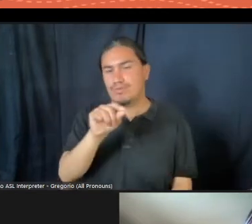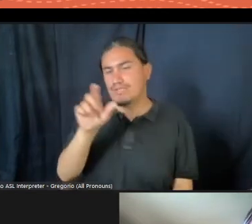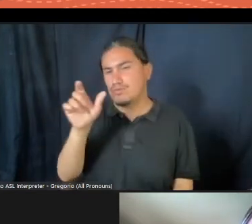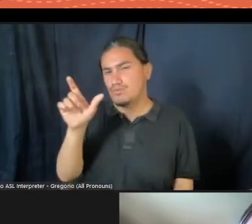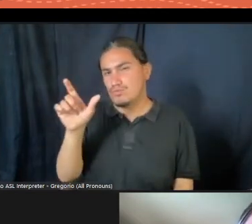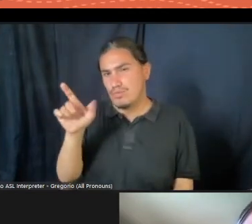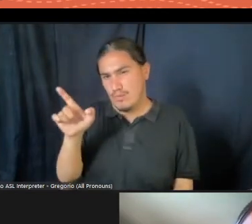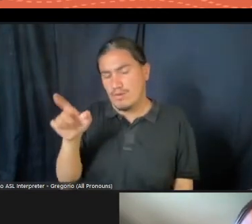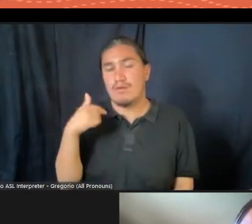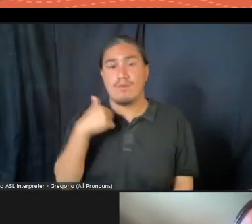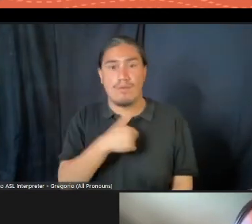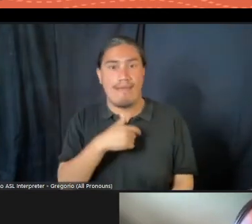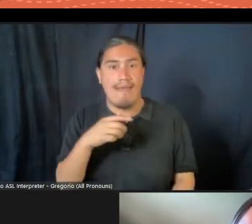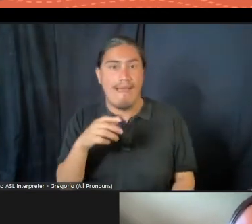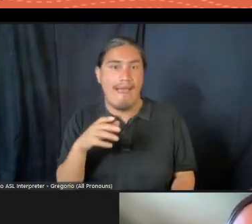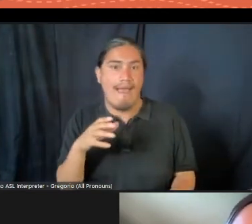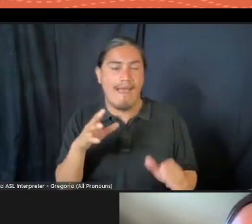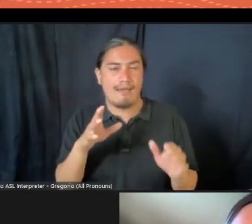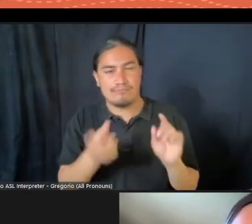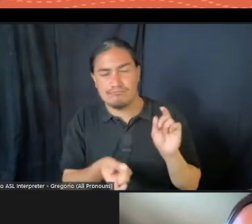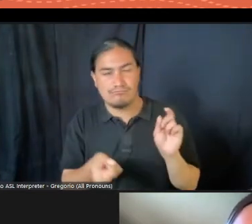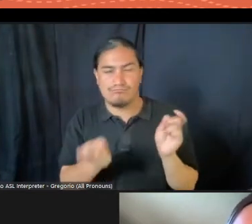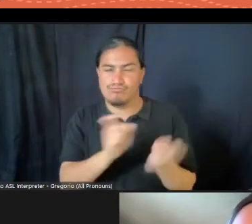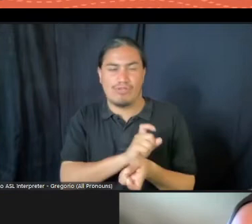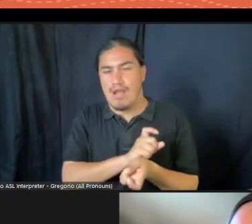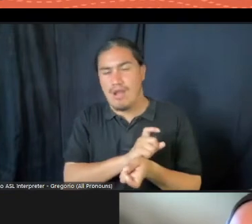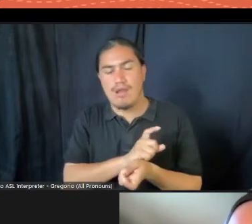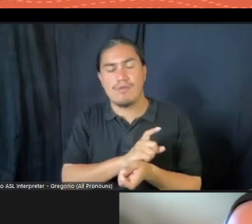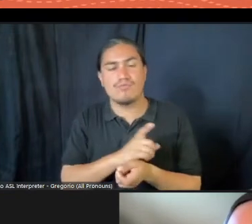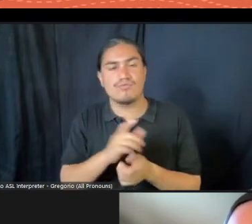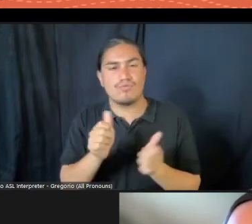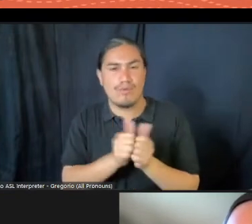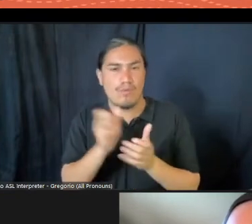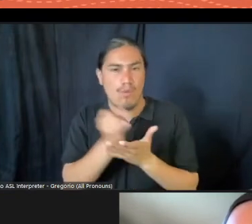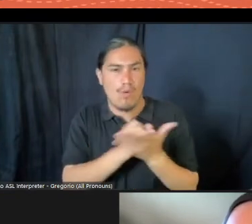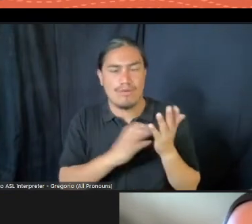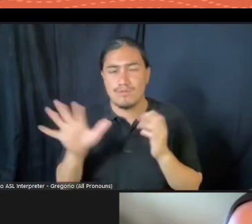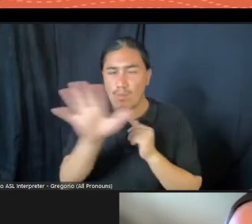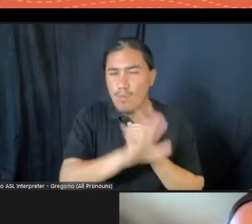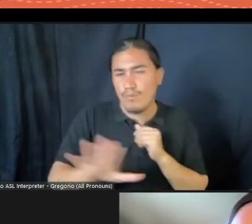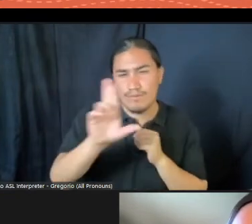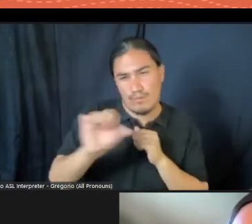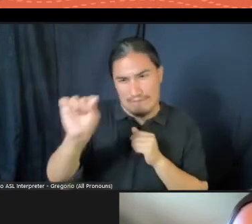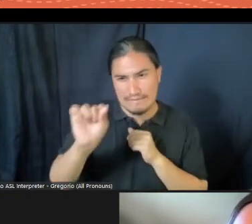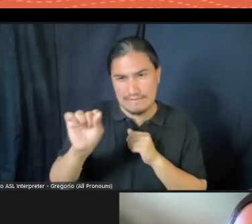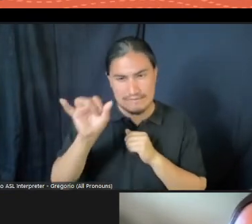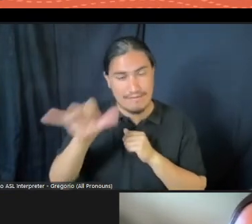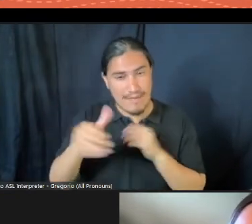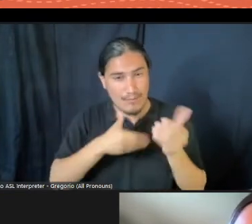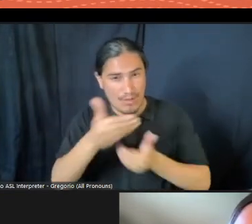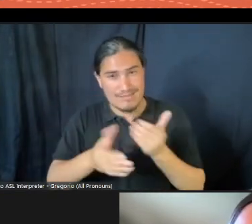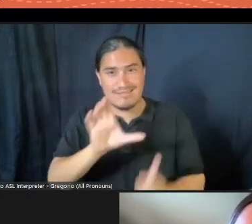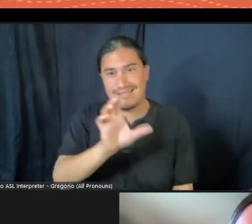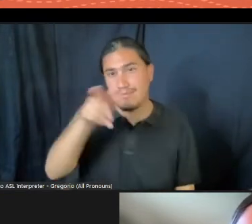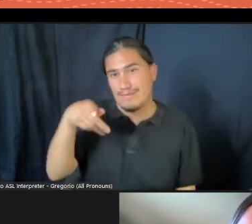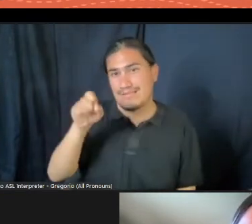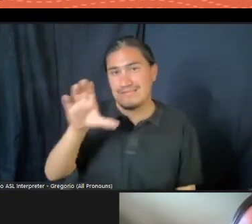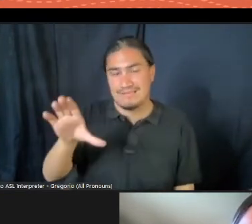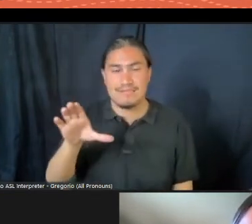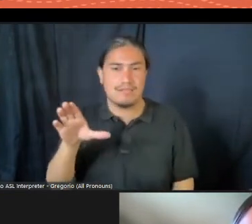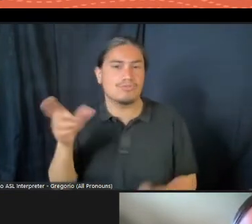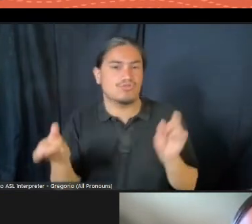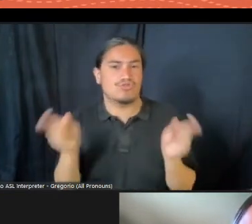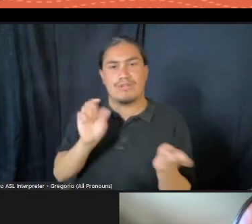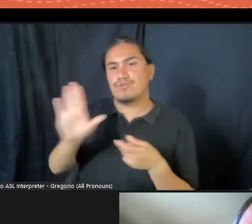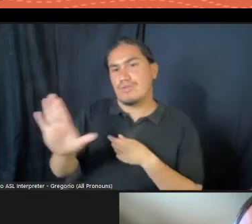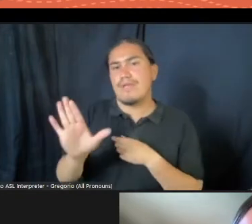year-long collective redesign with artist facilitators from across the US. As a result of that process, CPCP shifted its leadership model